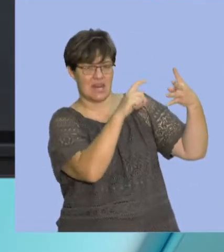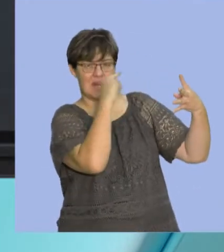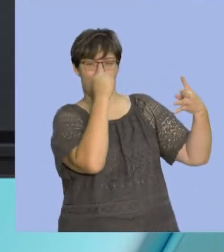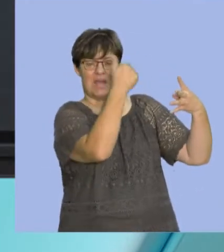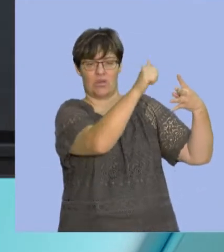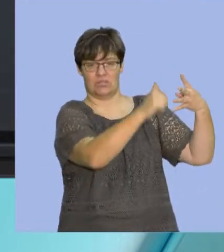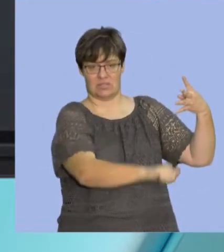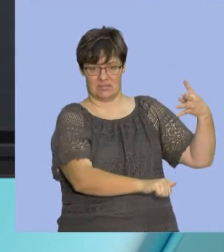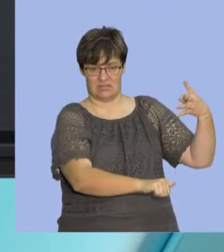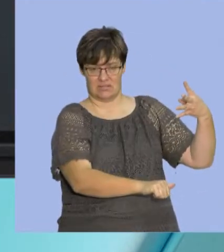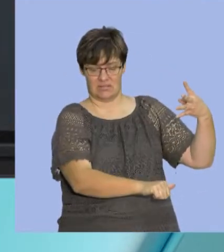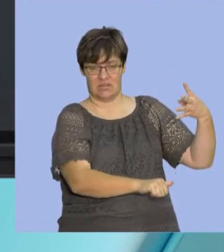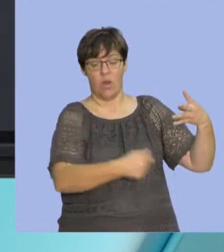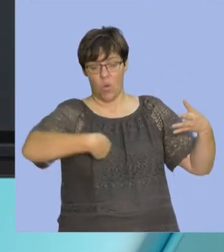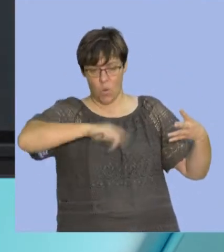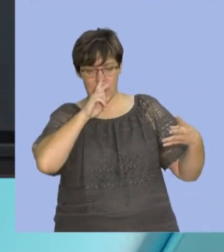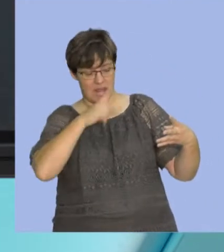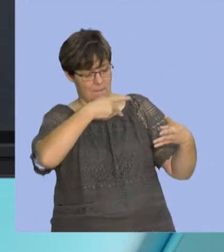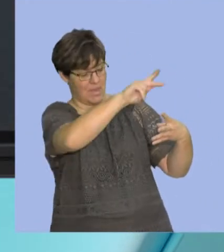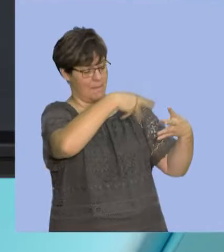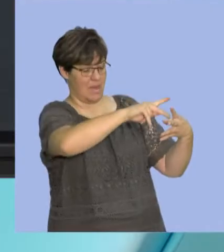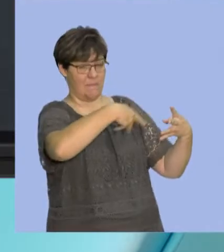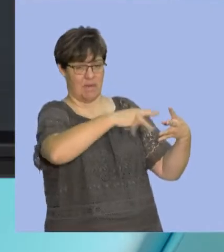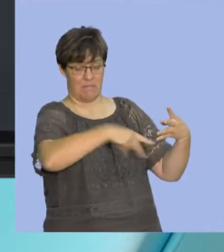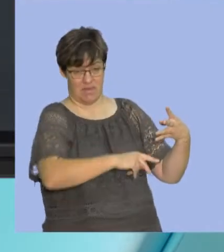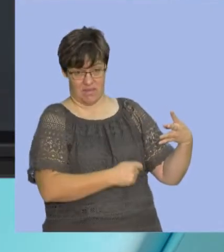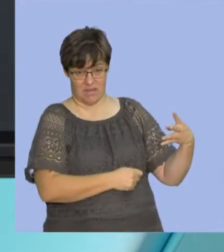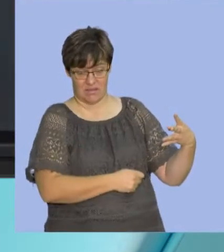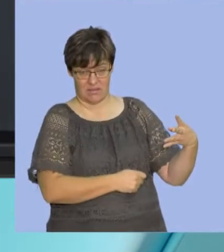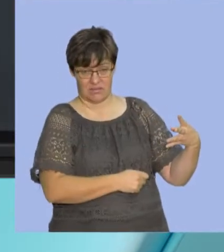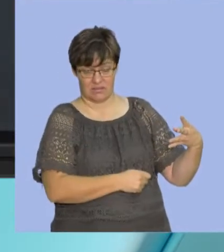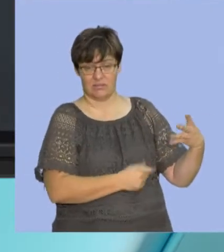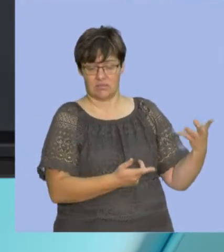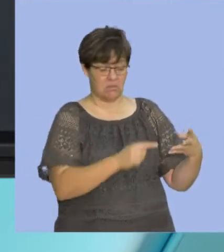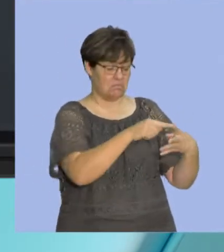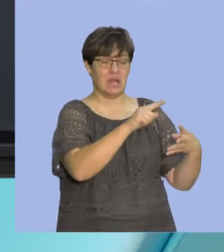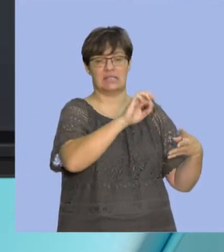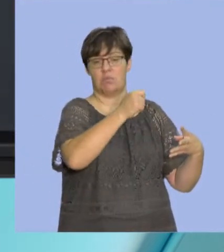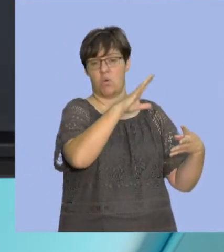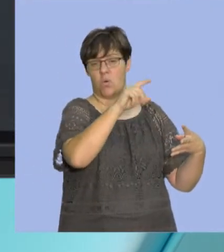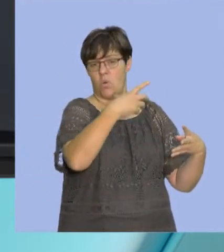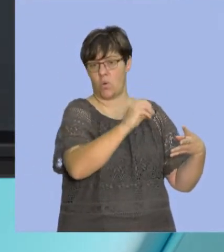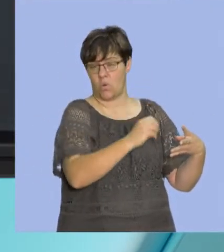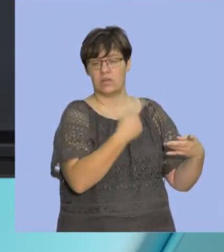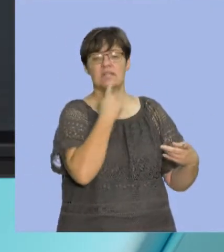of creditors, people that we are owing money to. And one of them obviously would be Tiboho, and we will go